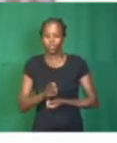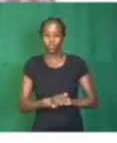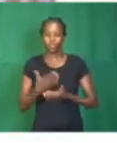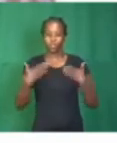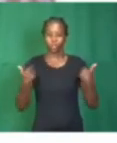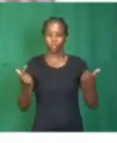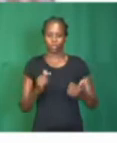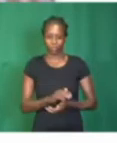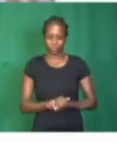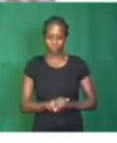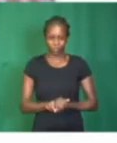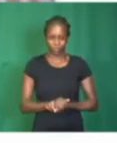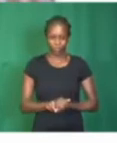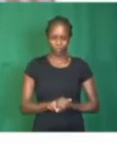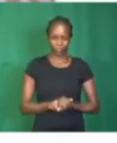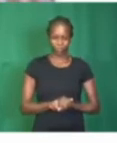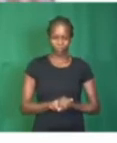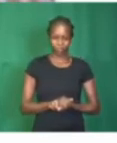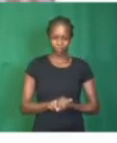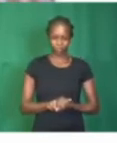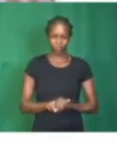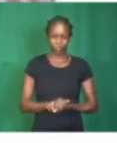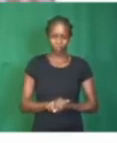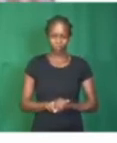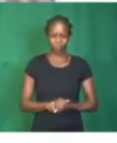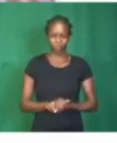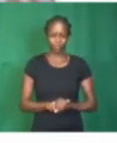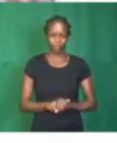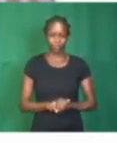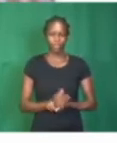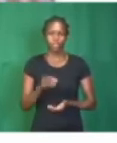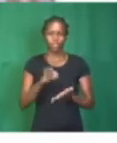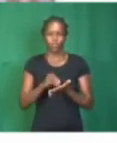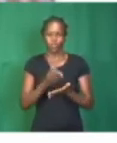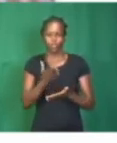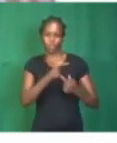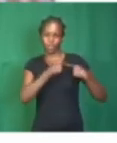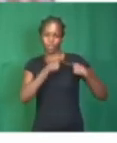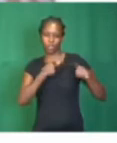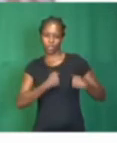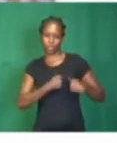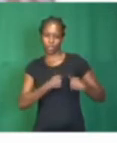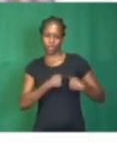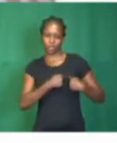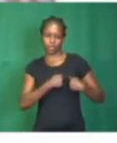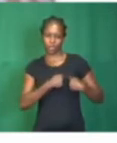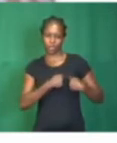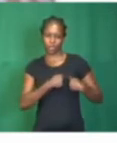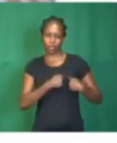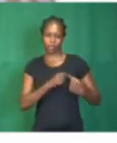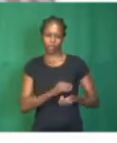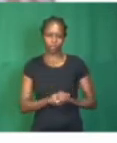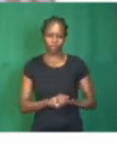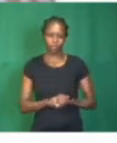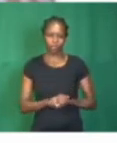I'm showing are being highlighted. I'm very happy it's happening. So now we have the heart, That arrow, that black